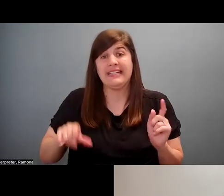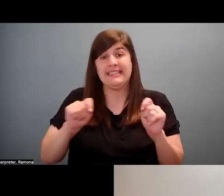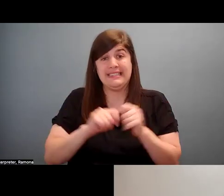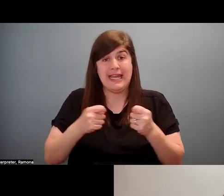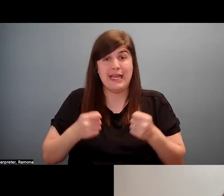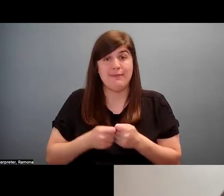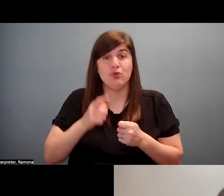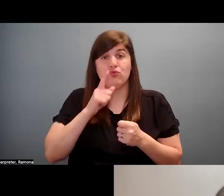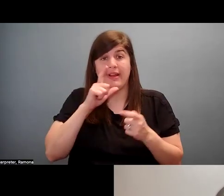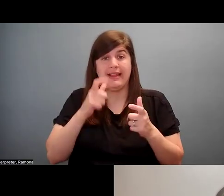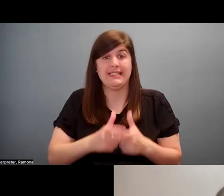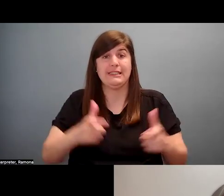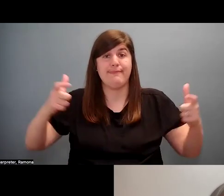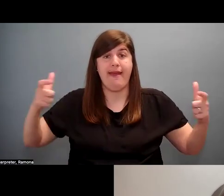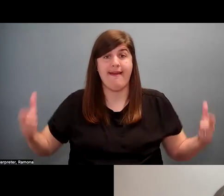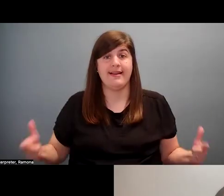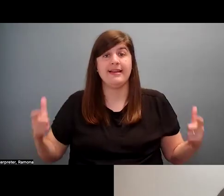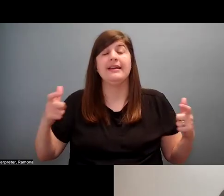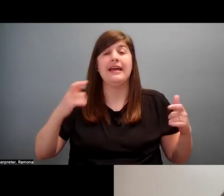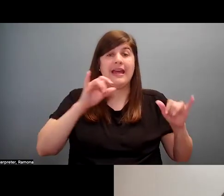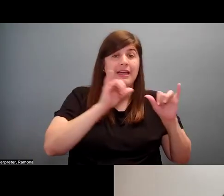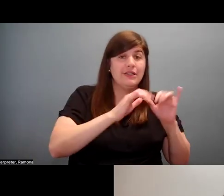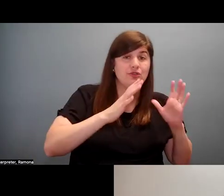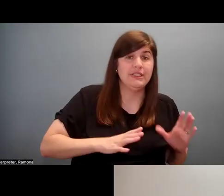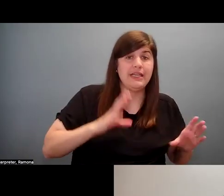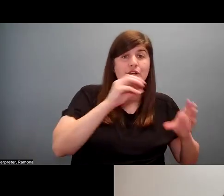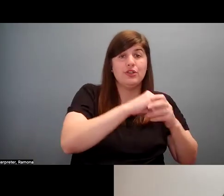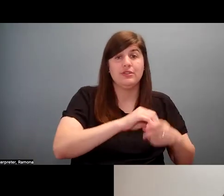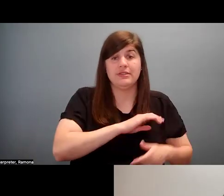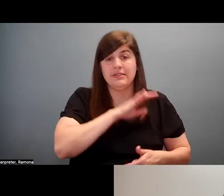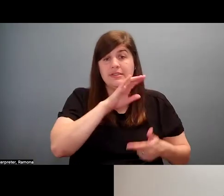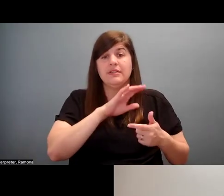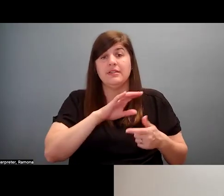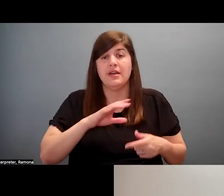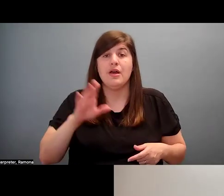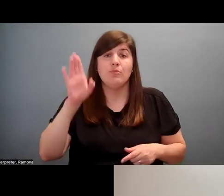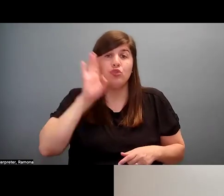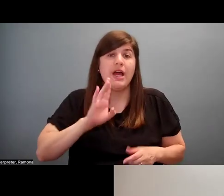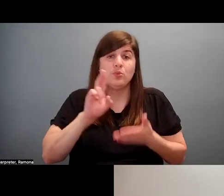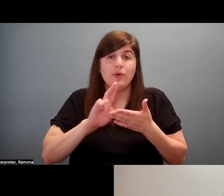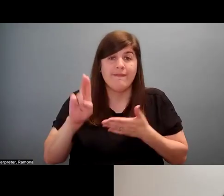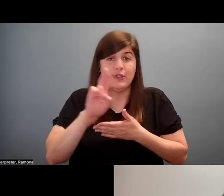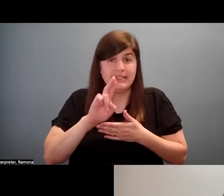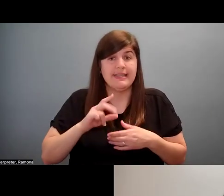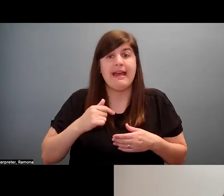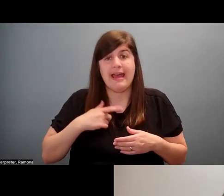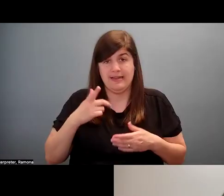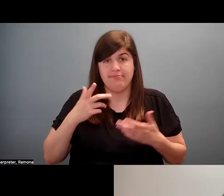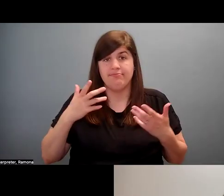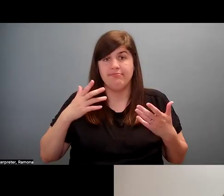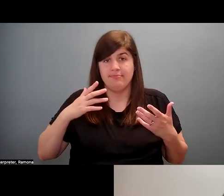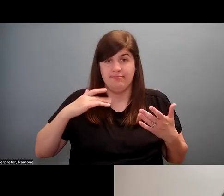really expanded. So now there's engineers at Brown University where I did